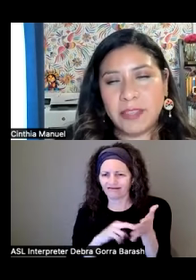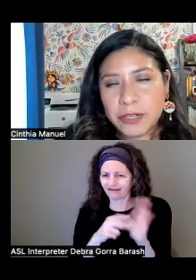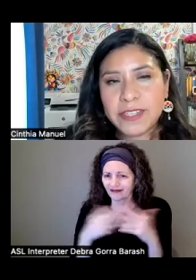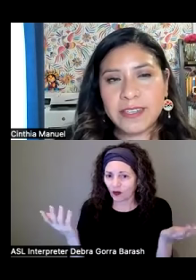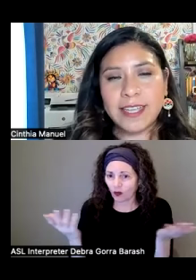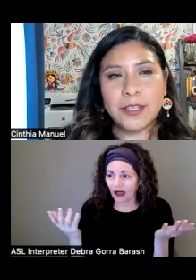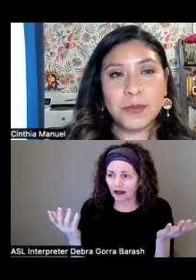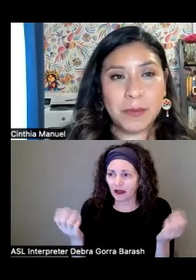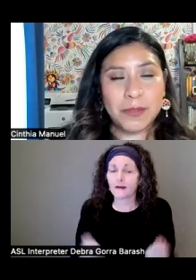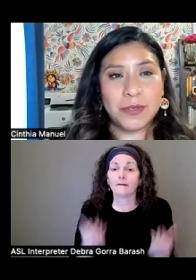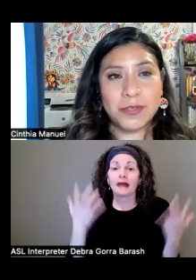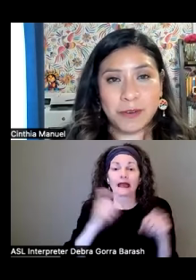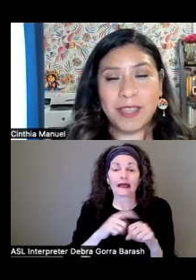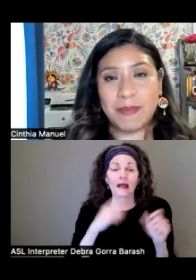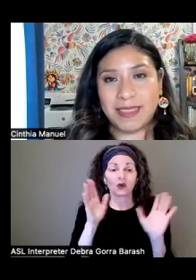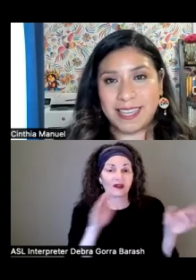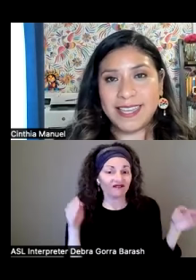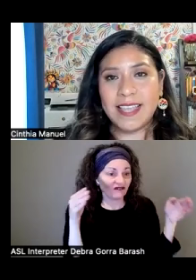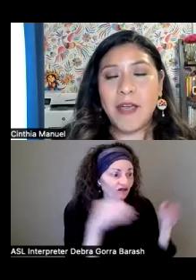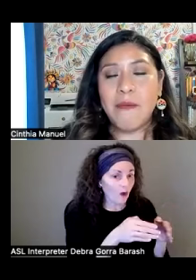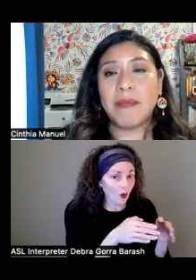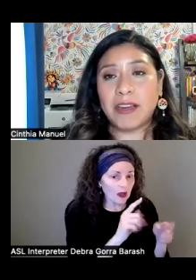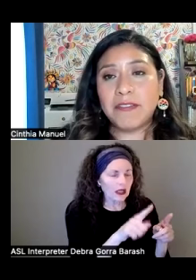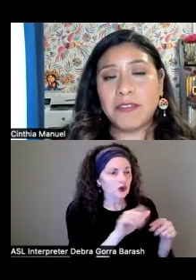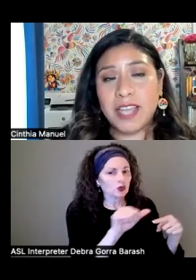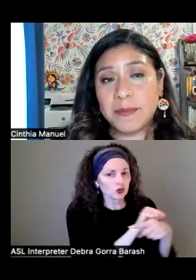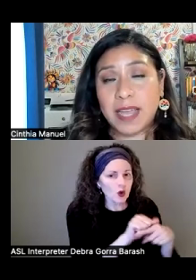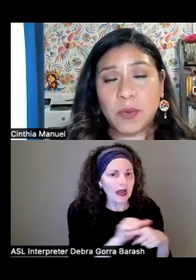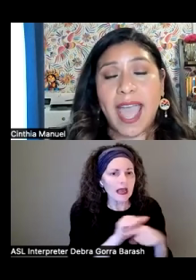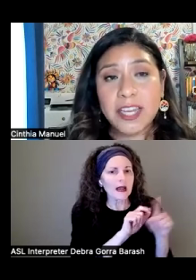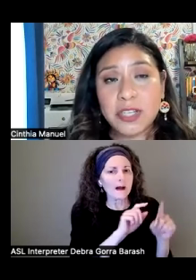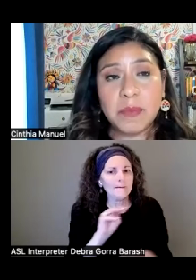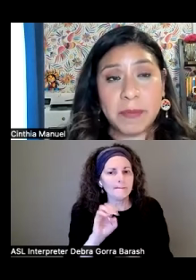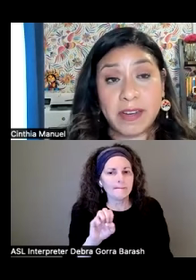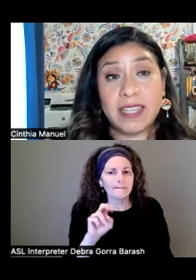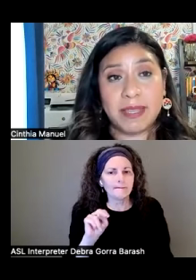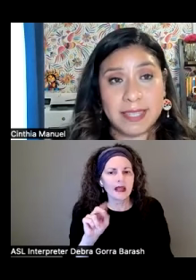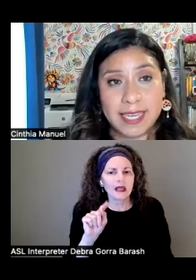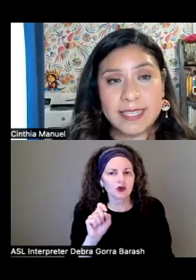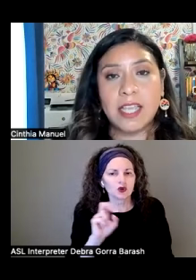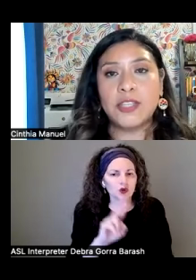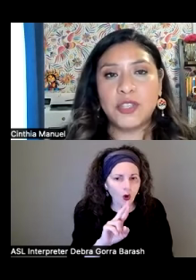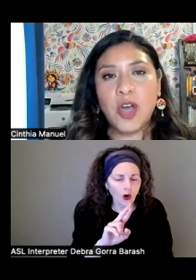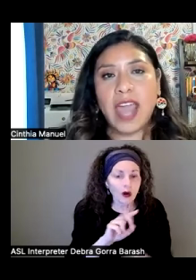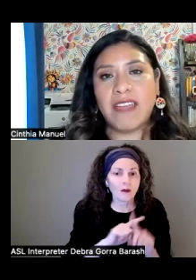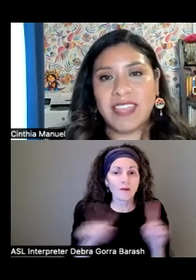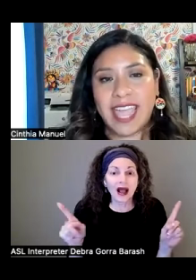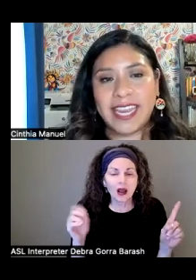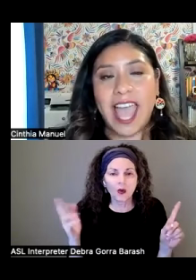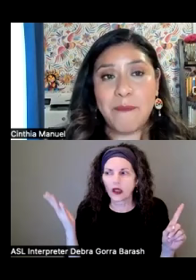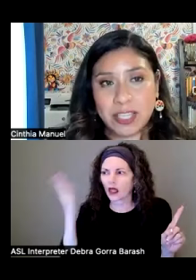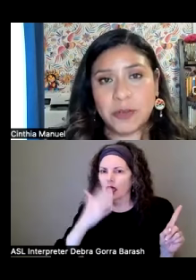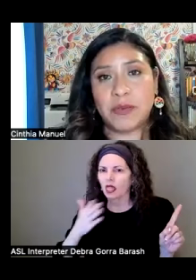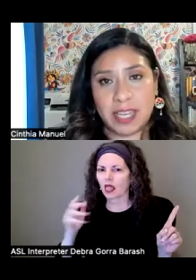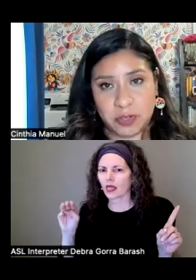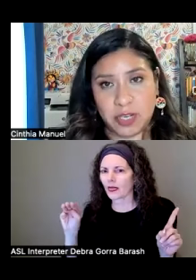the mentors to be able to serve the mentees, but very few times are we actually preparing the mentees to know how to navigate